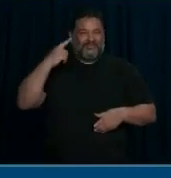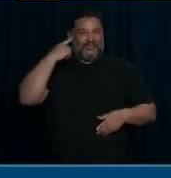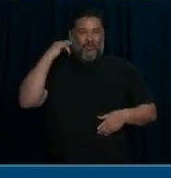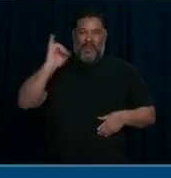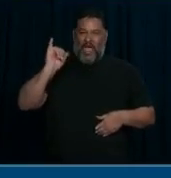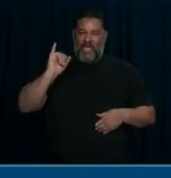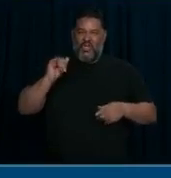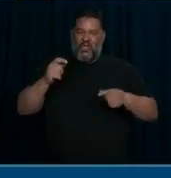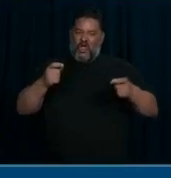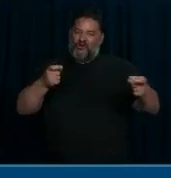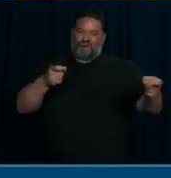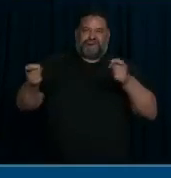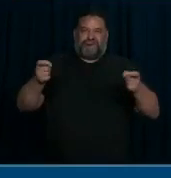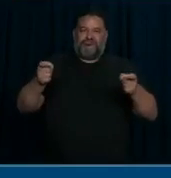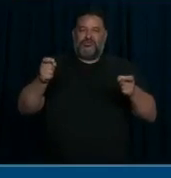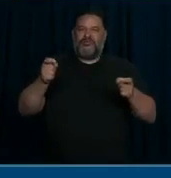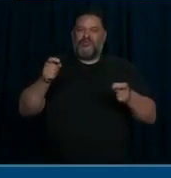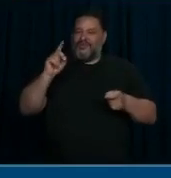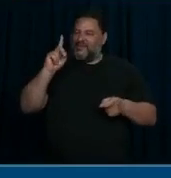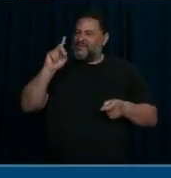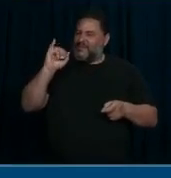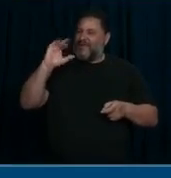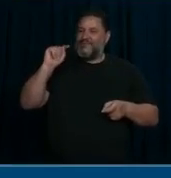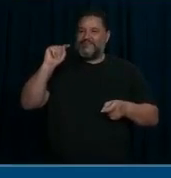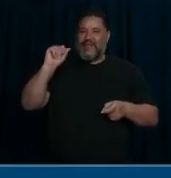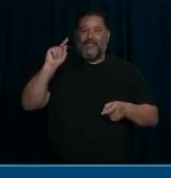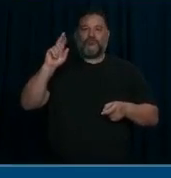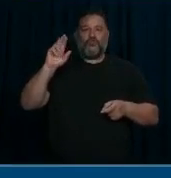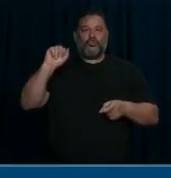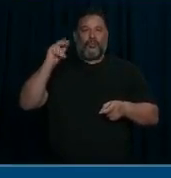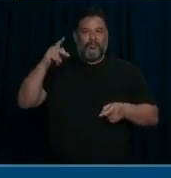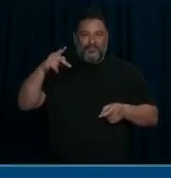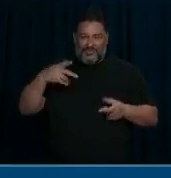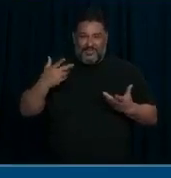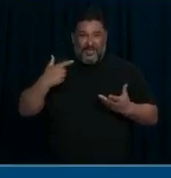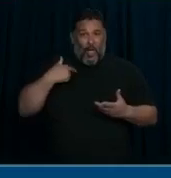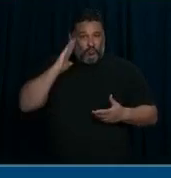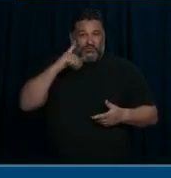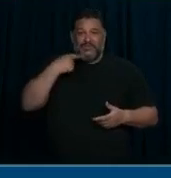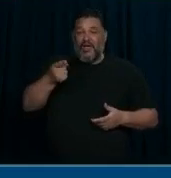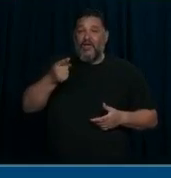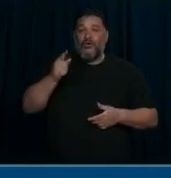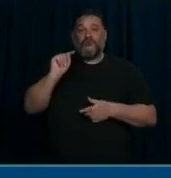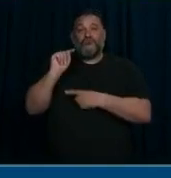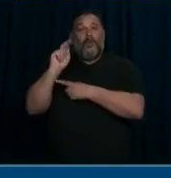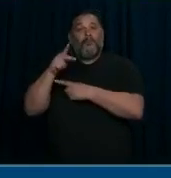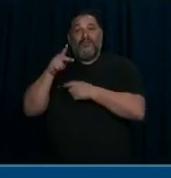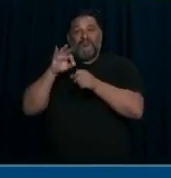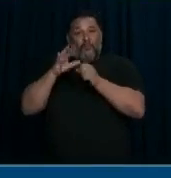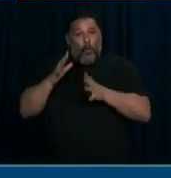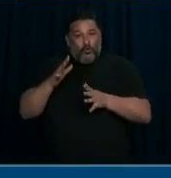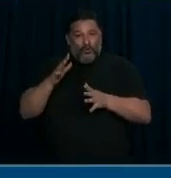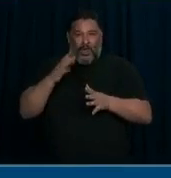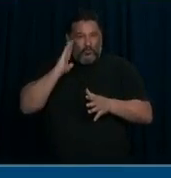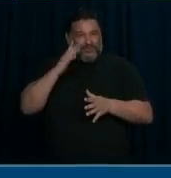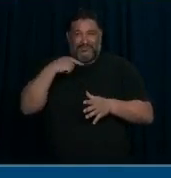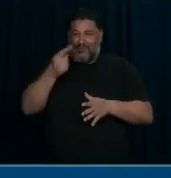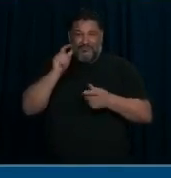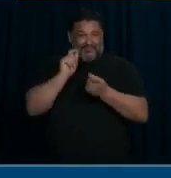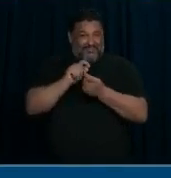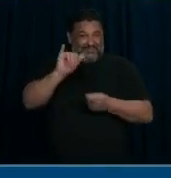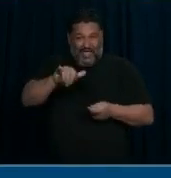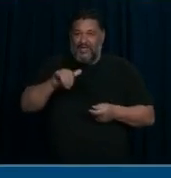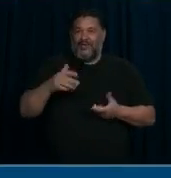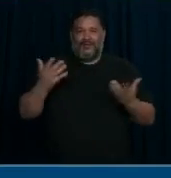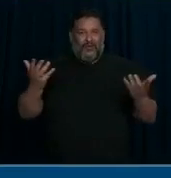So what would I say to a potential voter, maybe a Trump voter? Those exact same words. That's what I would say. We need to be able